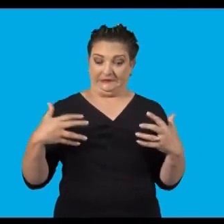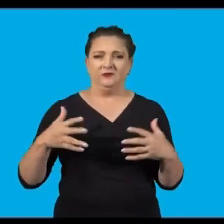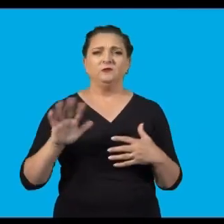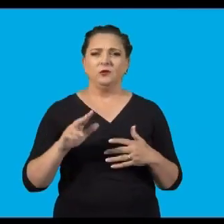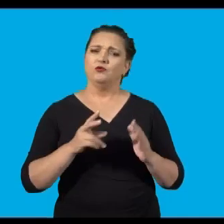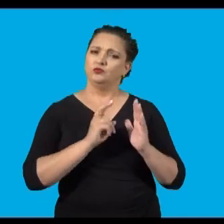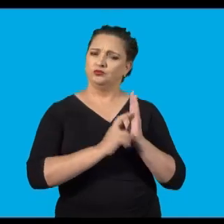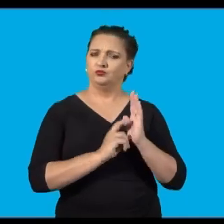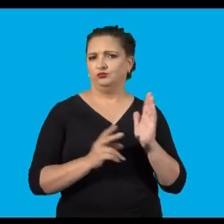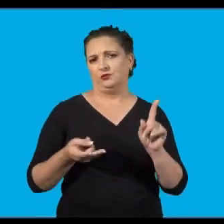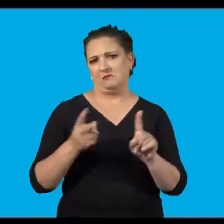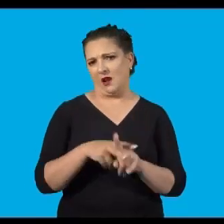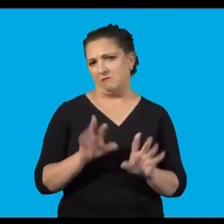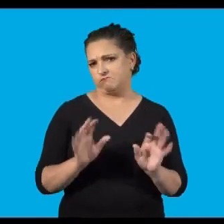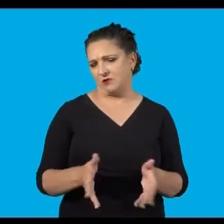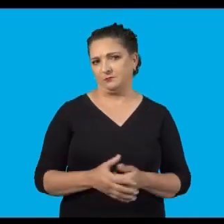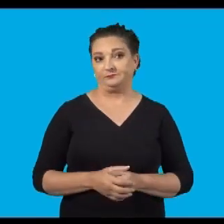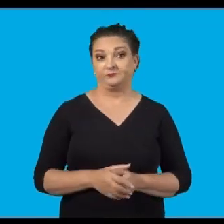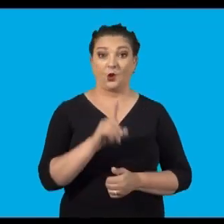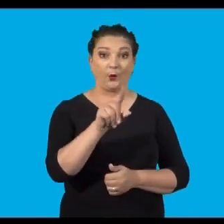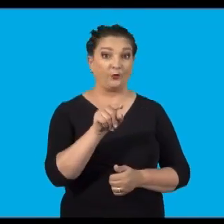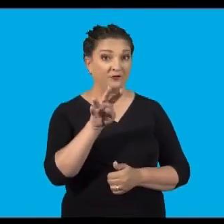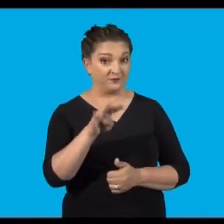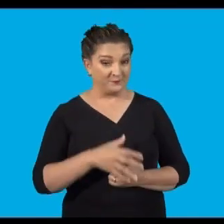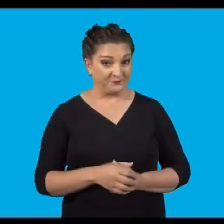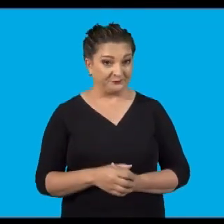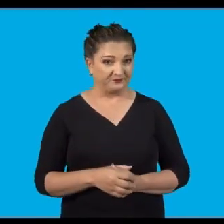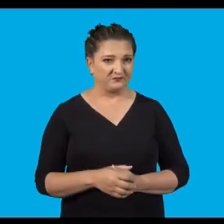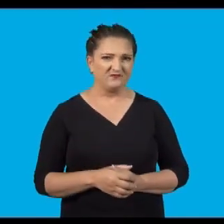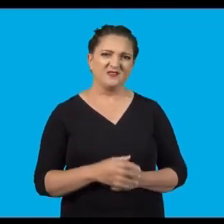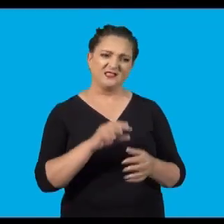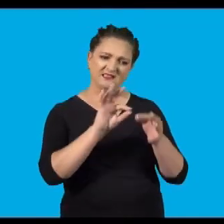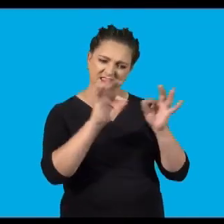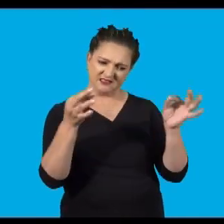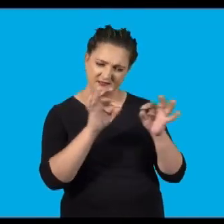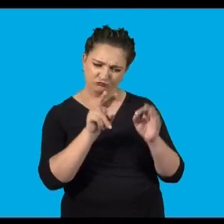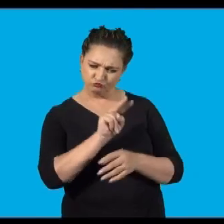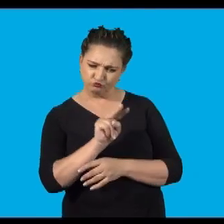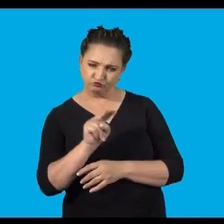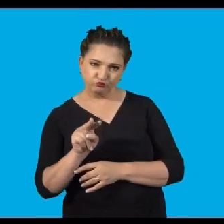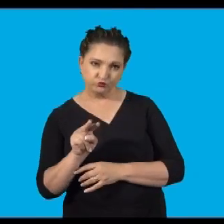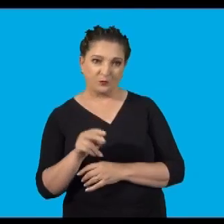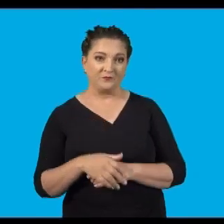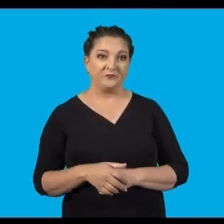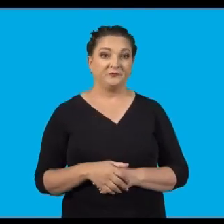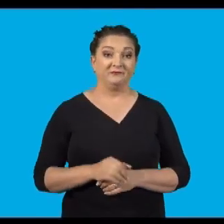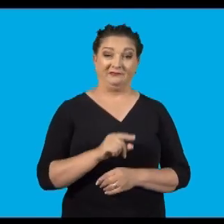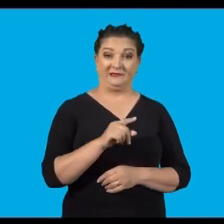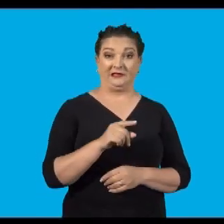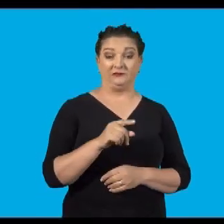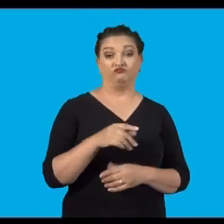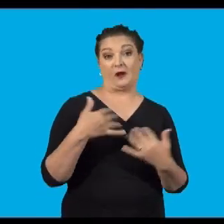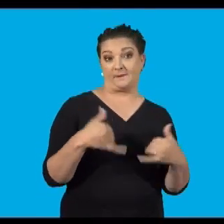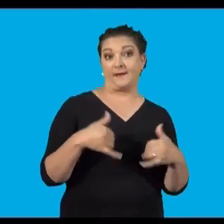the rules to the sentences, all right. In 1.4, study the following sentence, all right. He